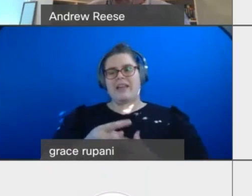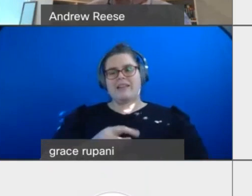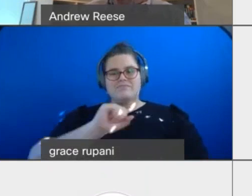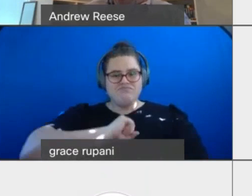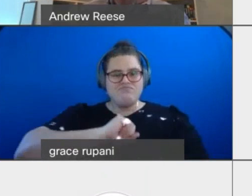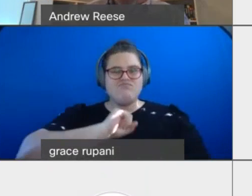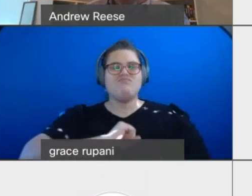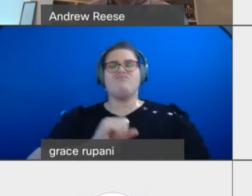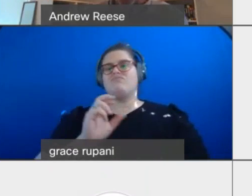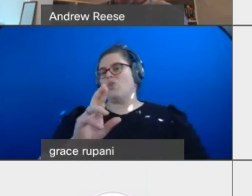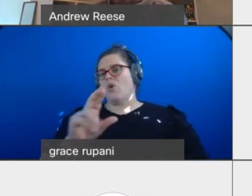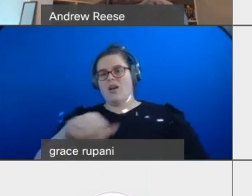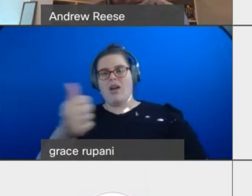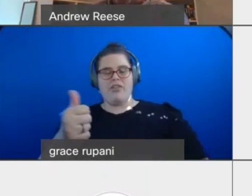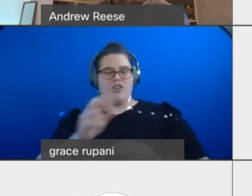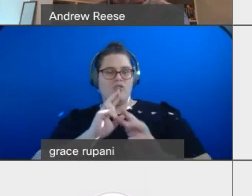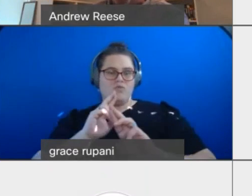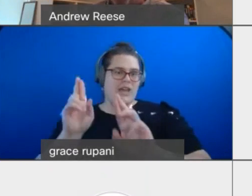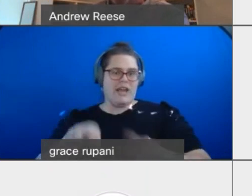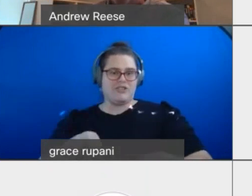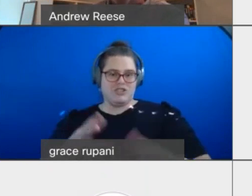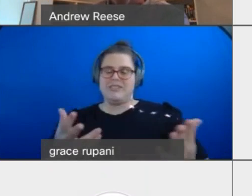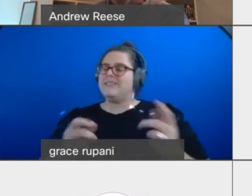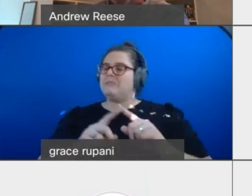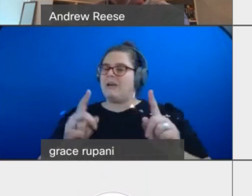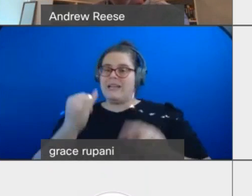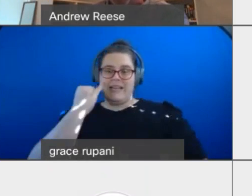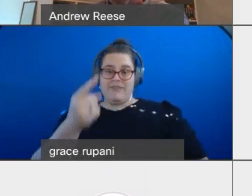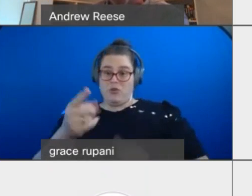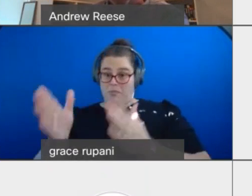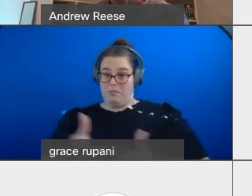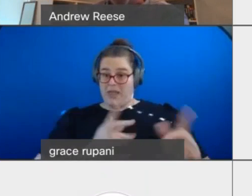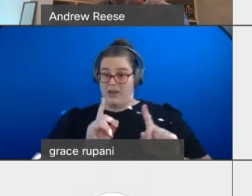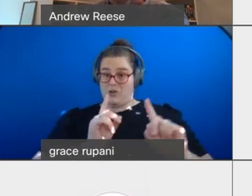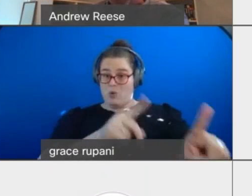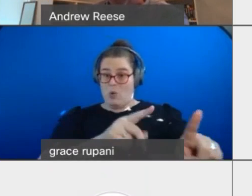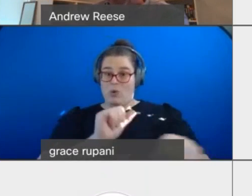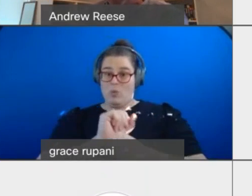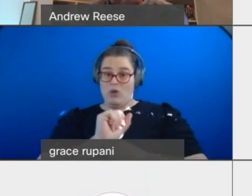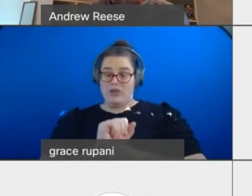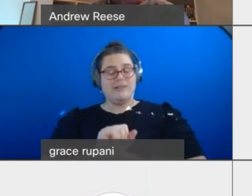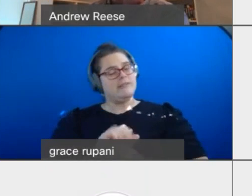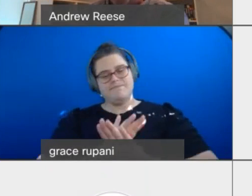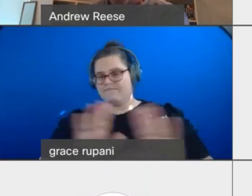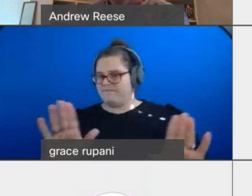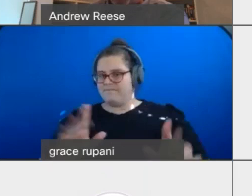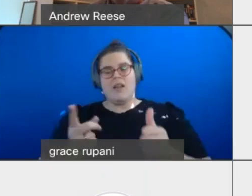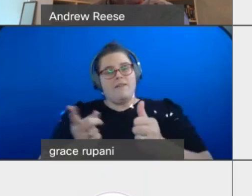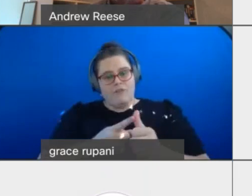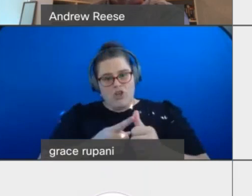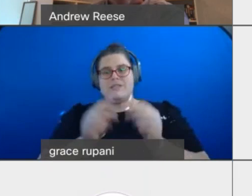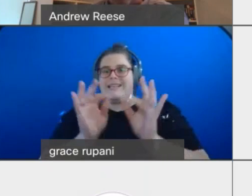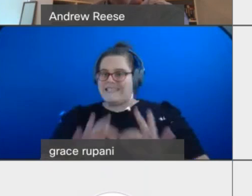now. But if you're going to be going to work, it's essential that you know that you're healthy. The CARES